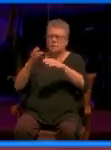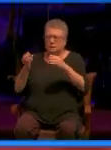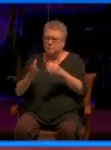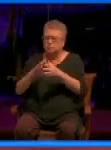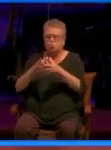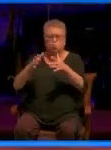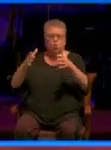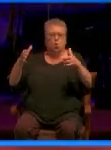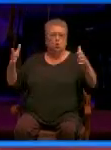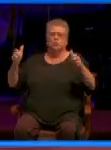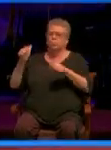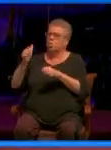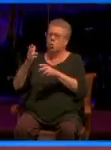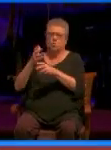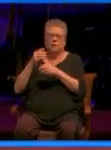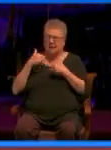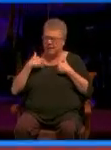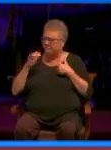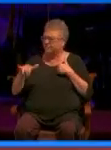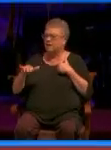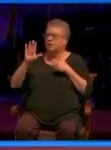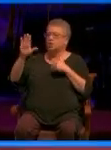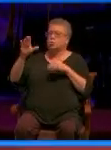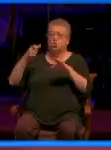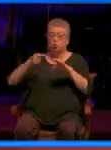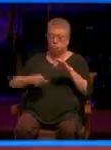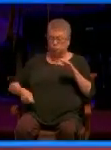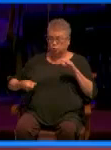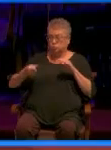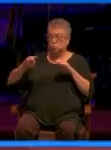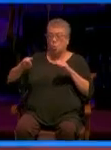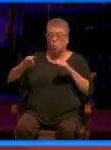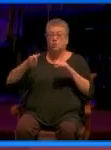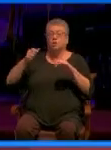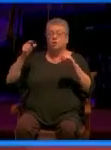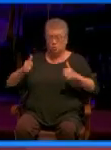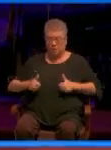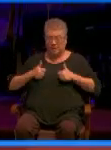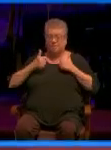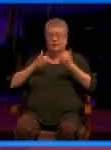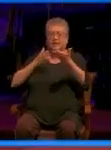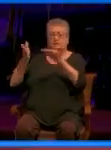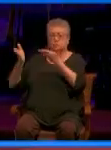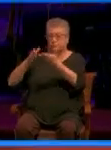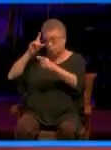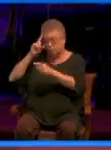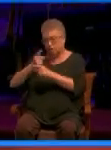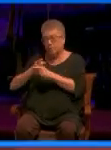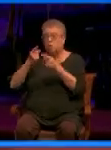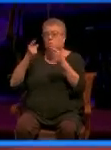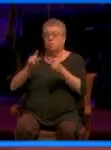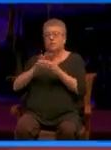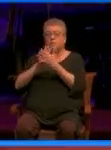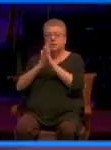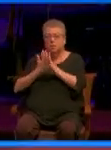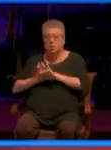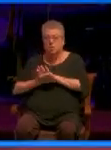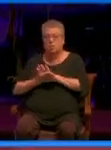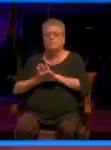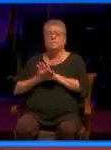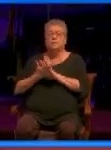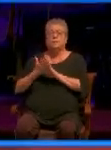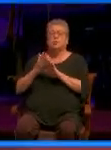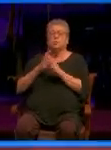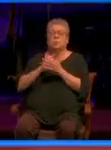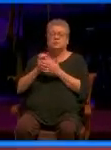brother. Verse 40, "By your sword you shall live and you shall serve your brother. But when you grow restless, you shall break his yoke